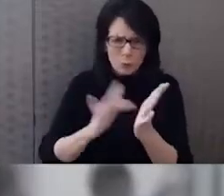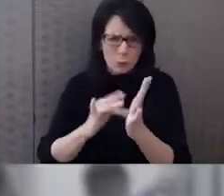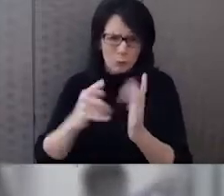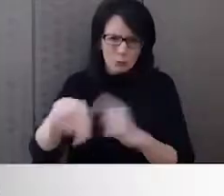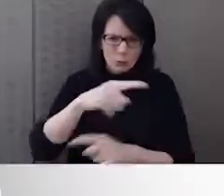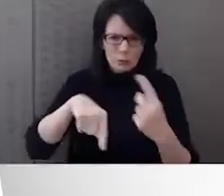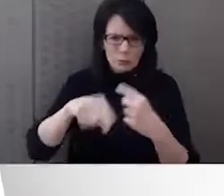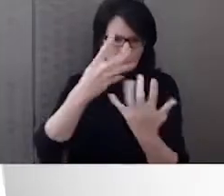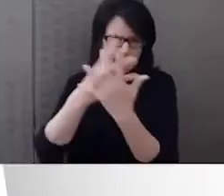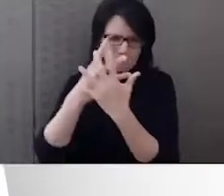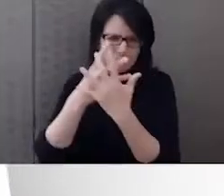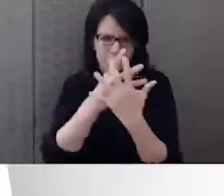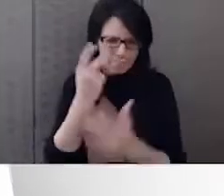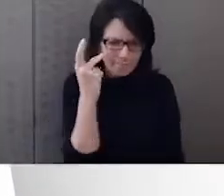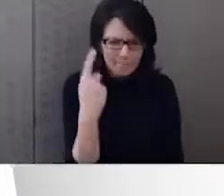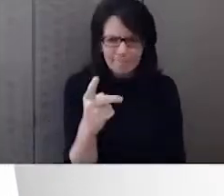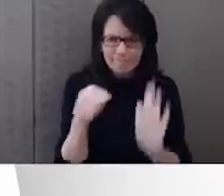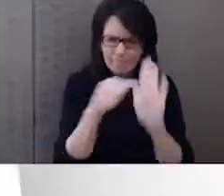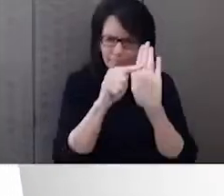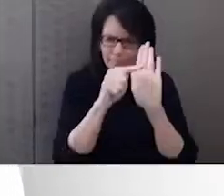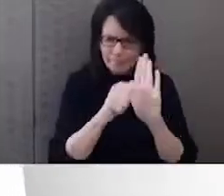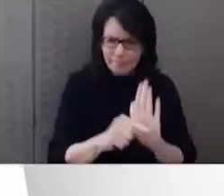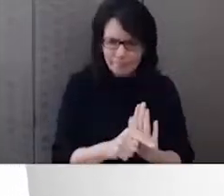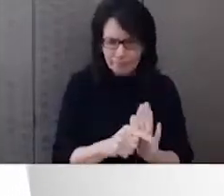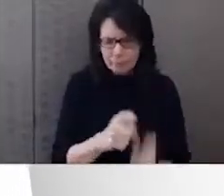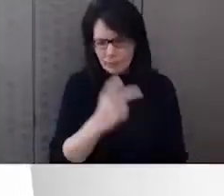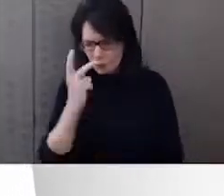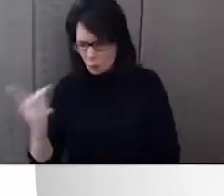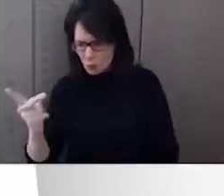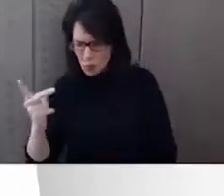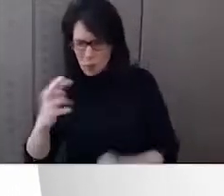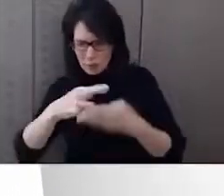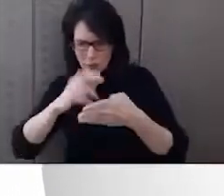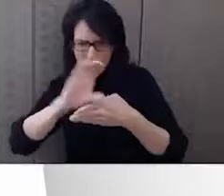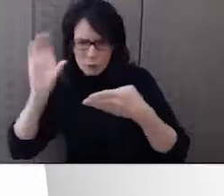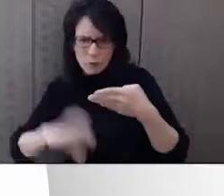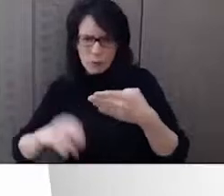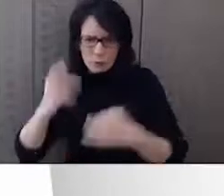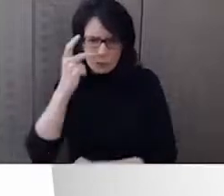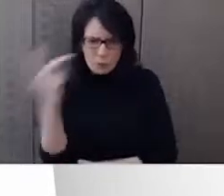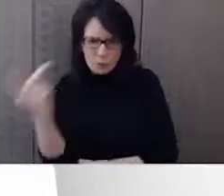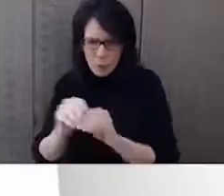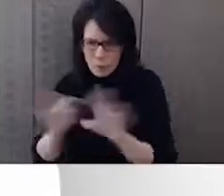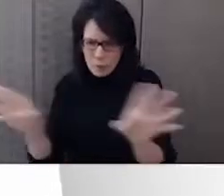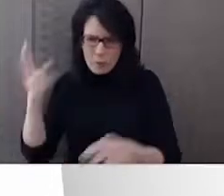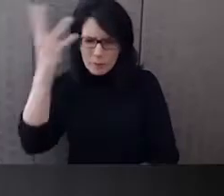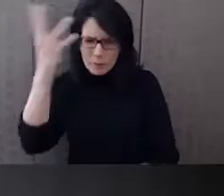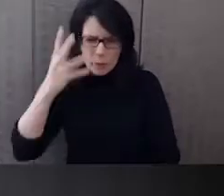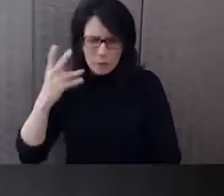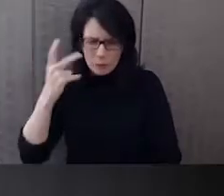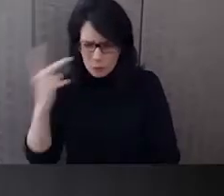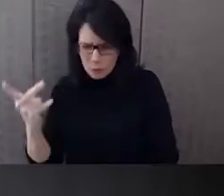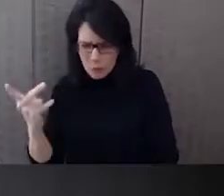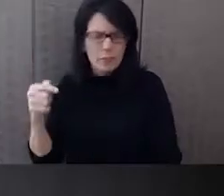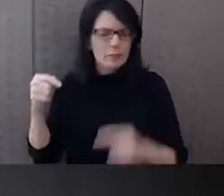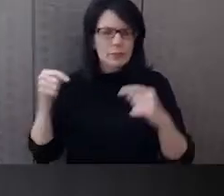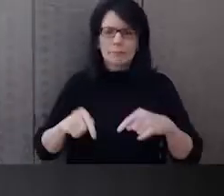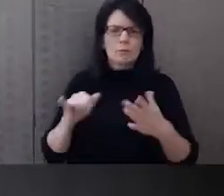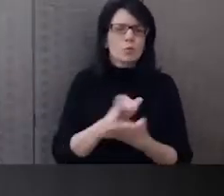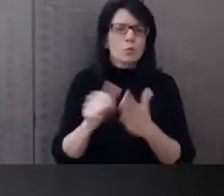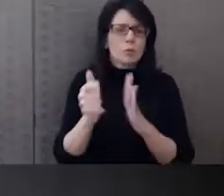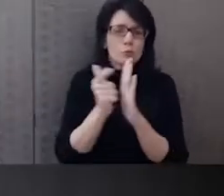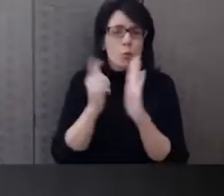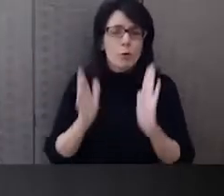detention. They were seeing the consequences of immigration raids in the community, and Nopi's focus was not